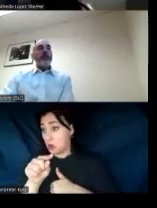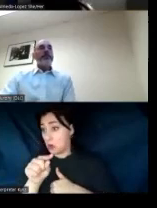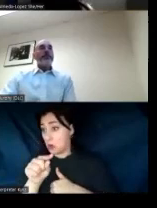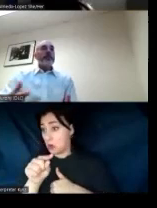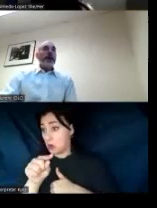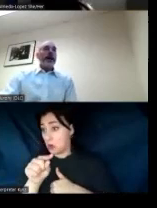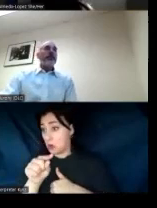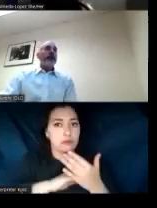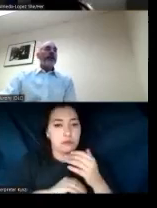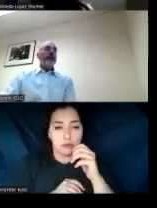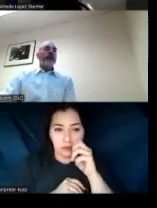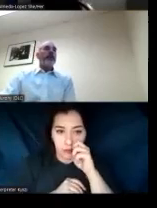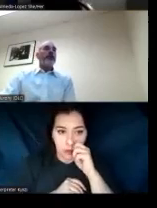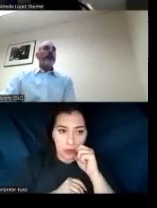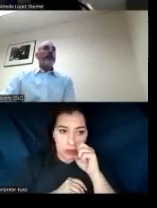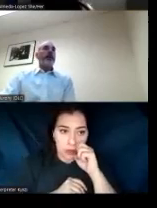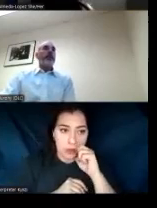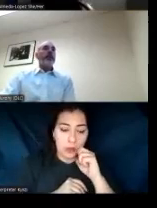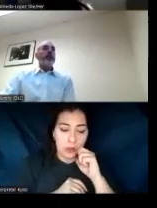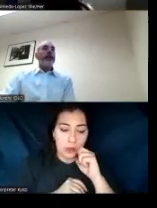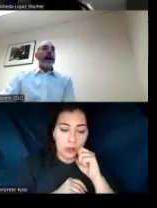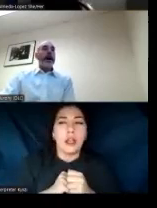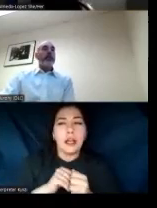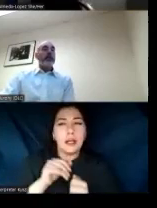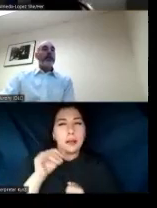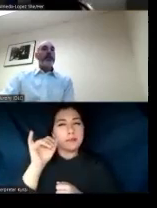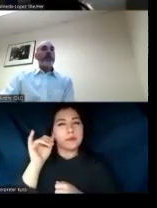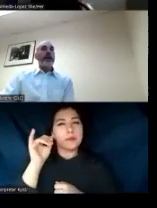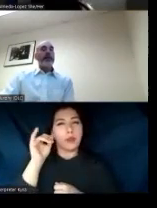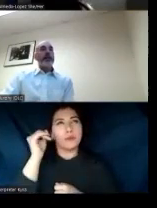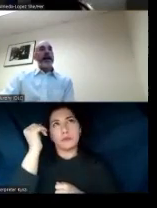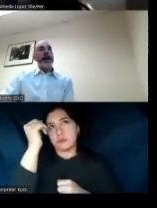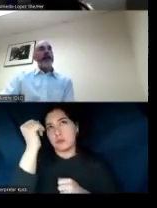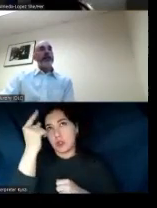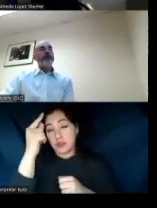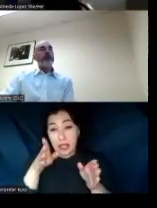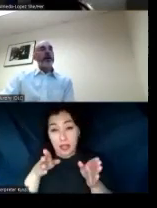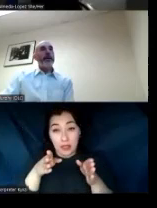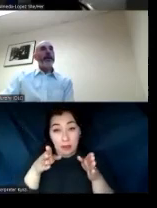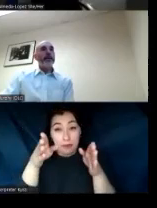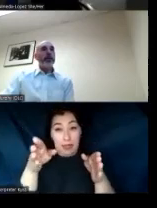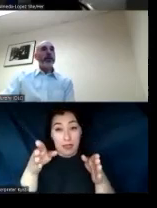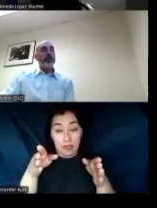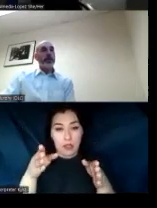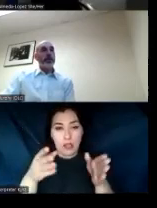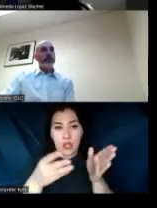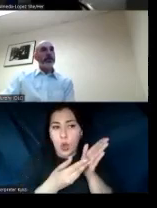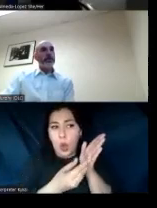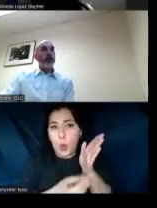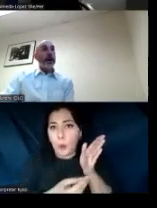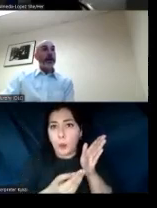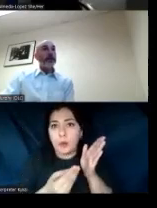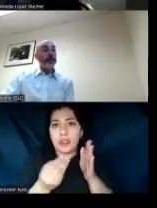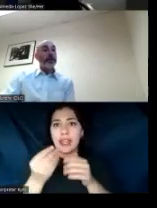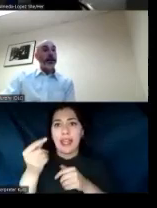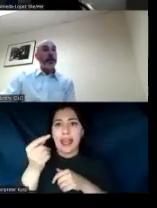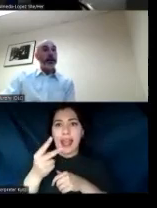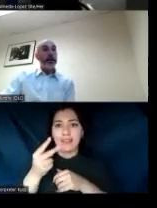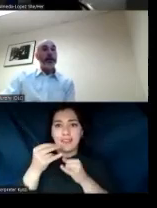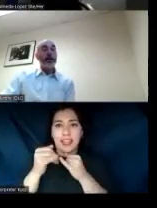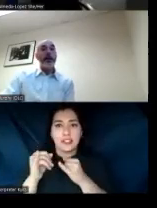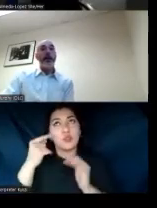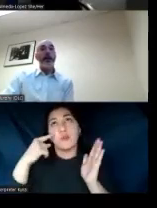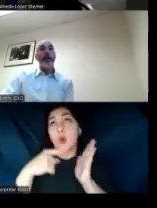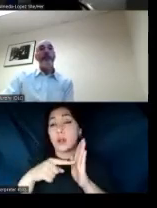In terms of the pathway, there should be no gap that's greater than a 1/2 inch wide. So cracks in the